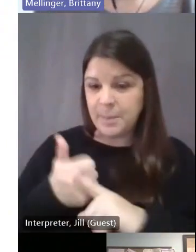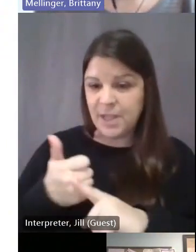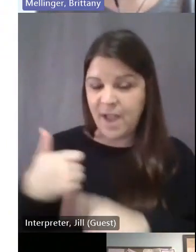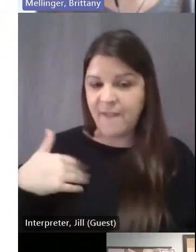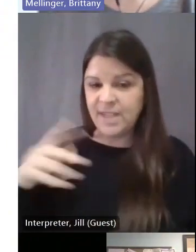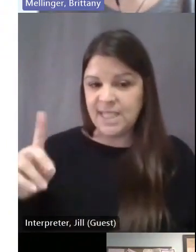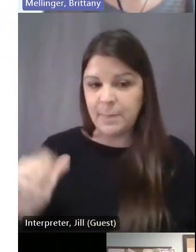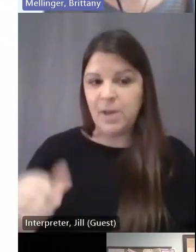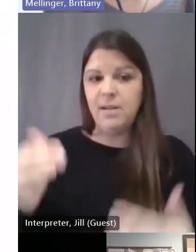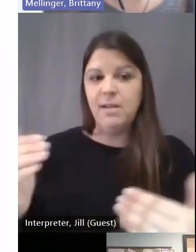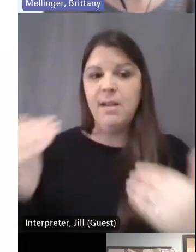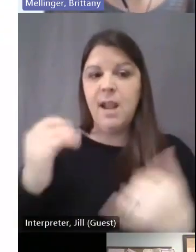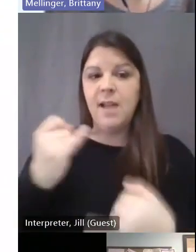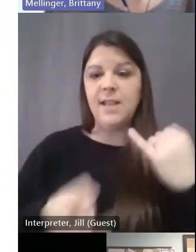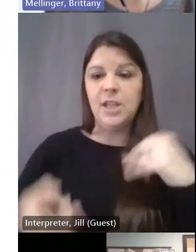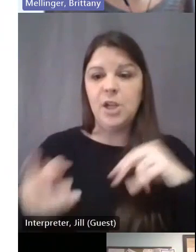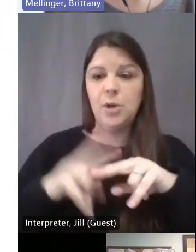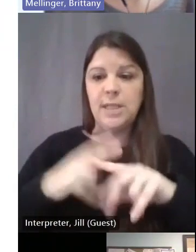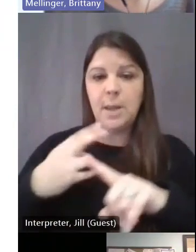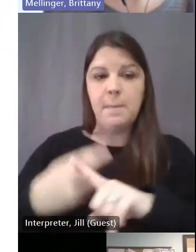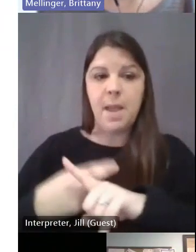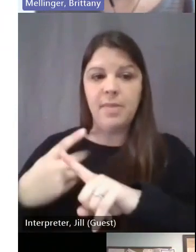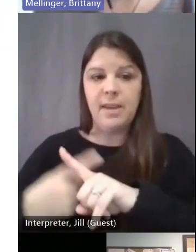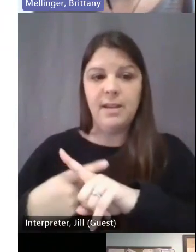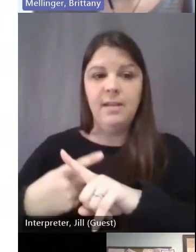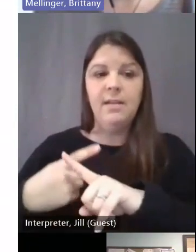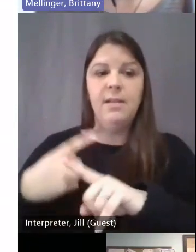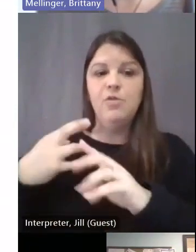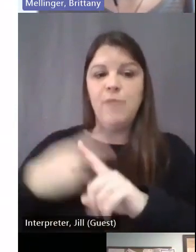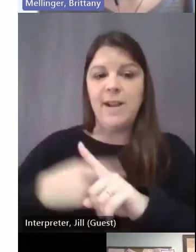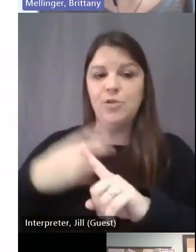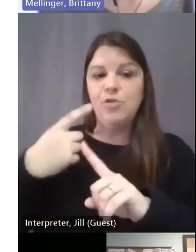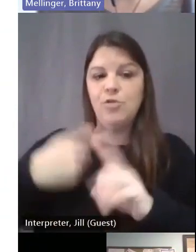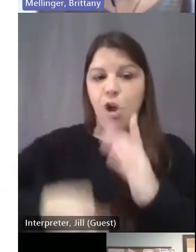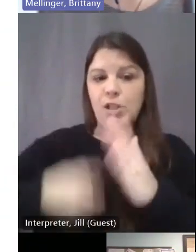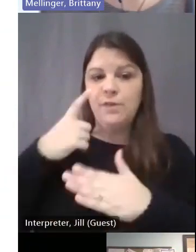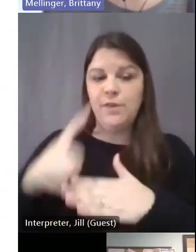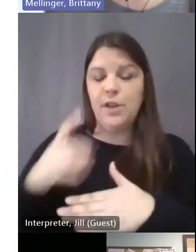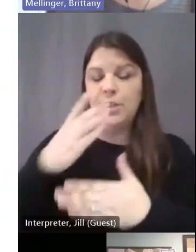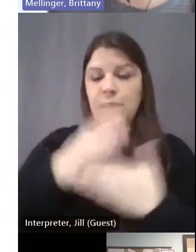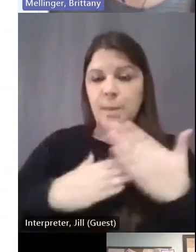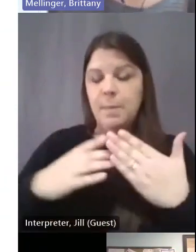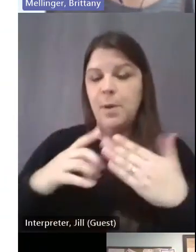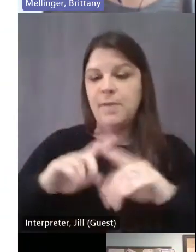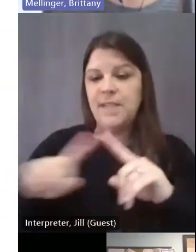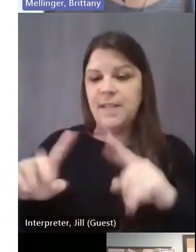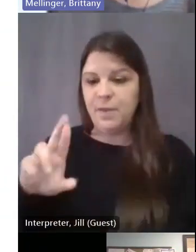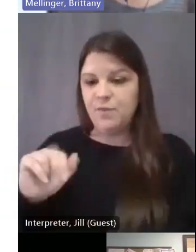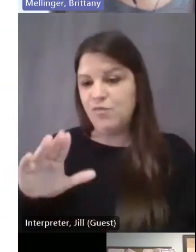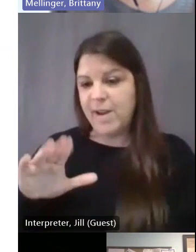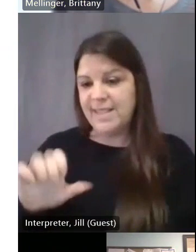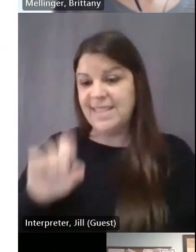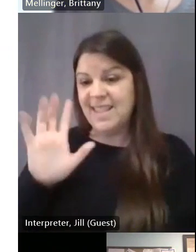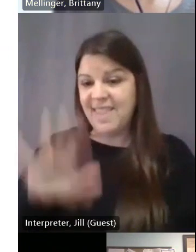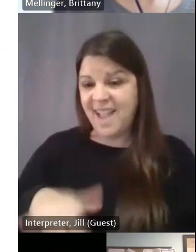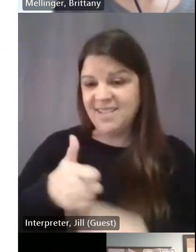And then lastly, increasing monthly rental costs, but just for individuals of certain races. That would be